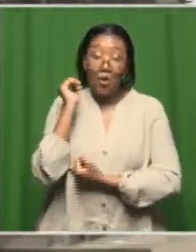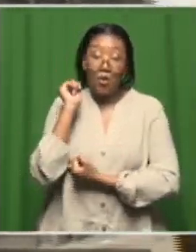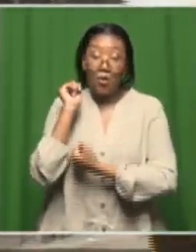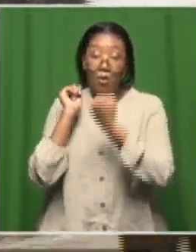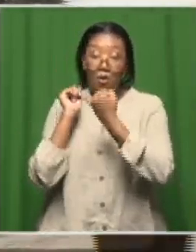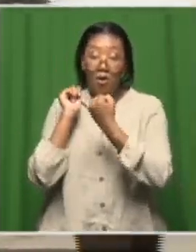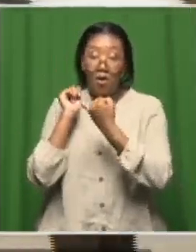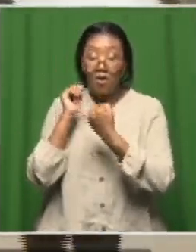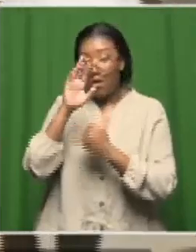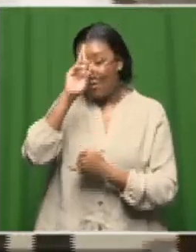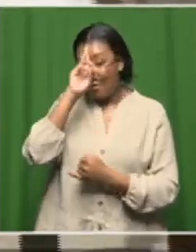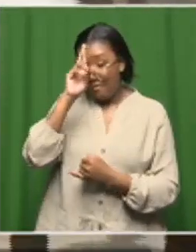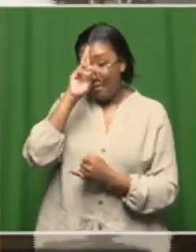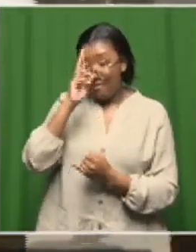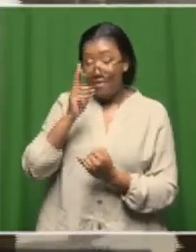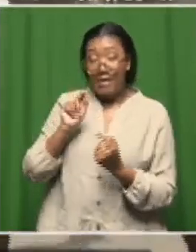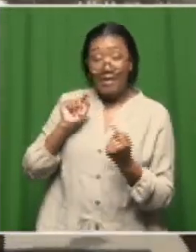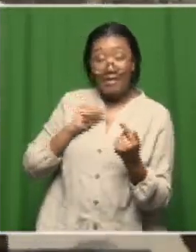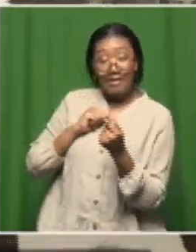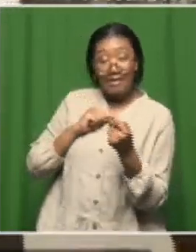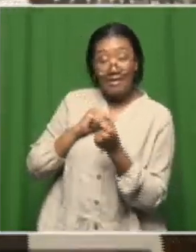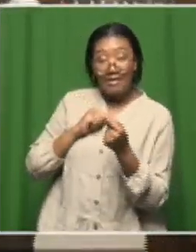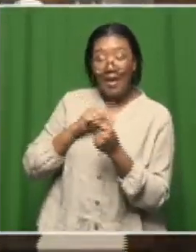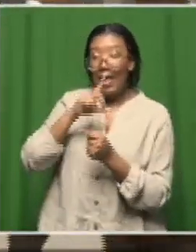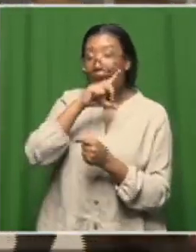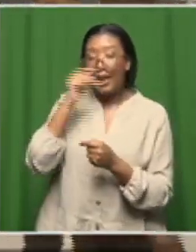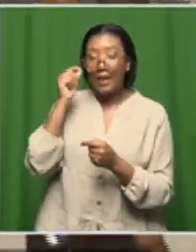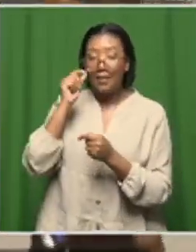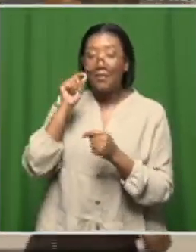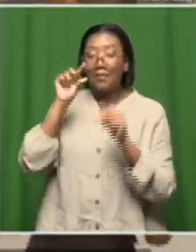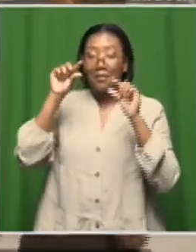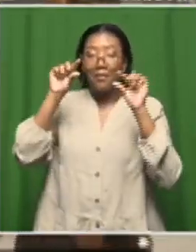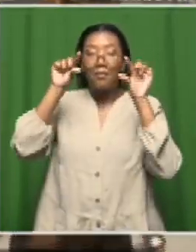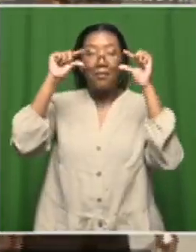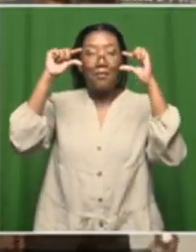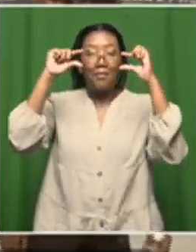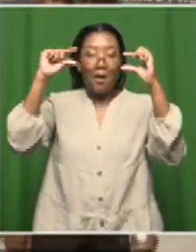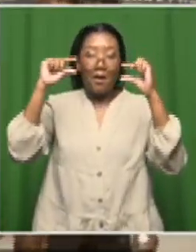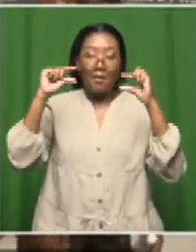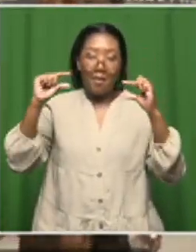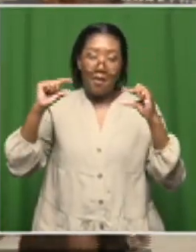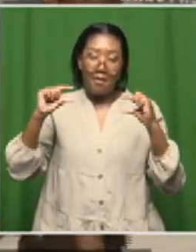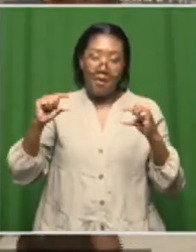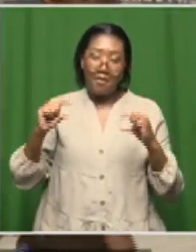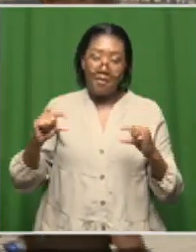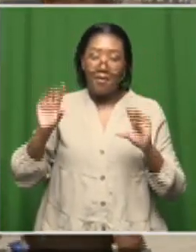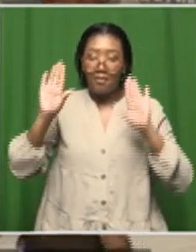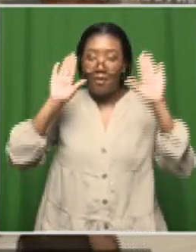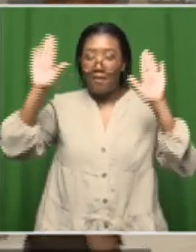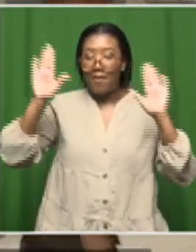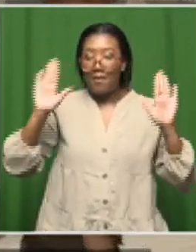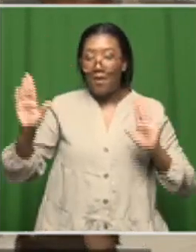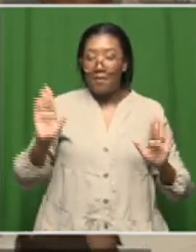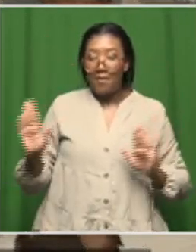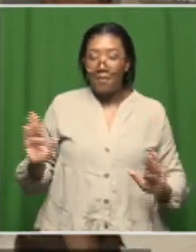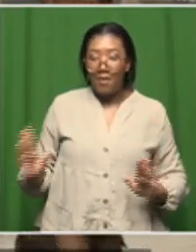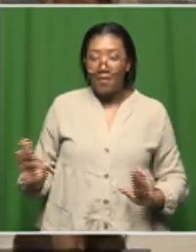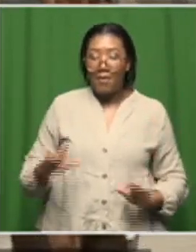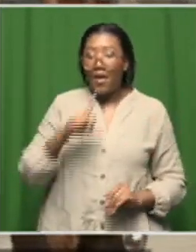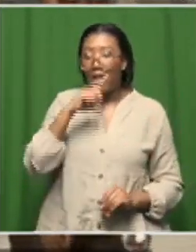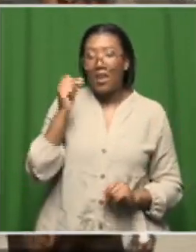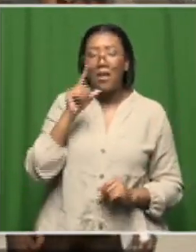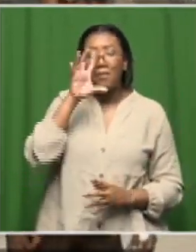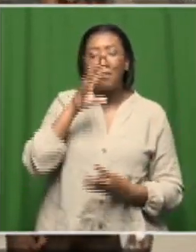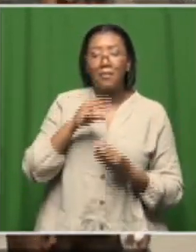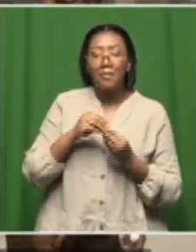about is this one here with the names that have been engraved. Talk to us about how many names are here